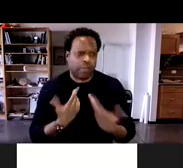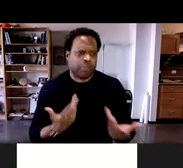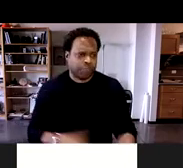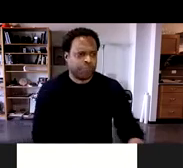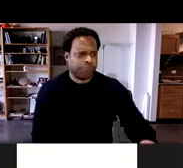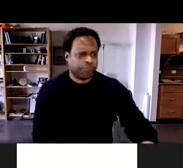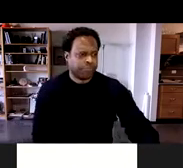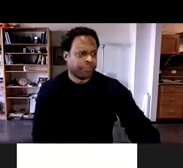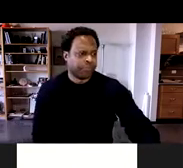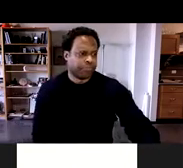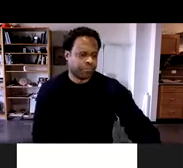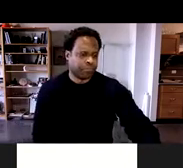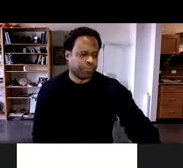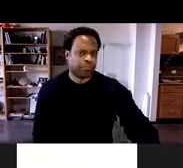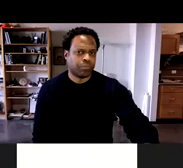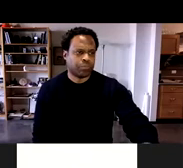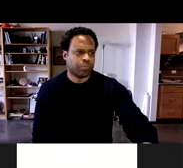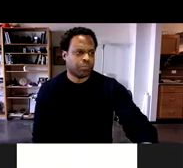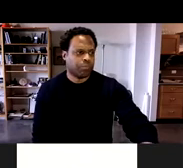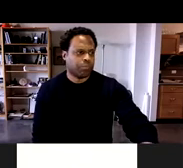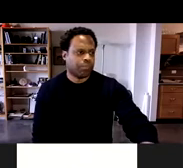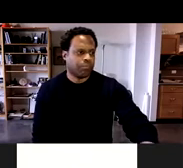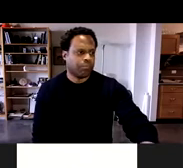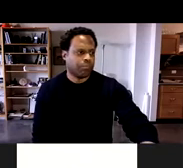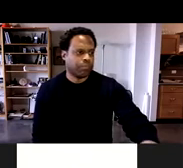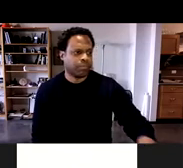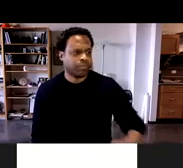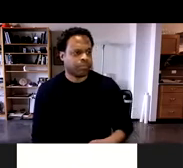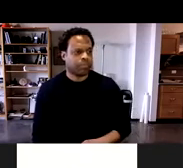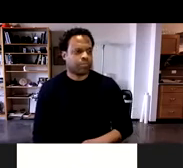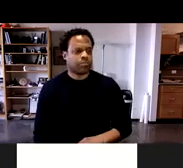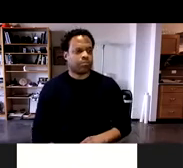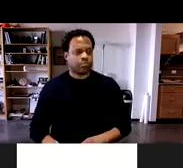So it's always good to have a backup. You know, always got to have that plan B.